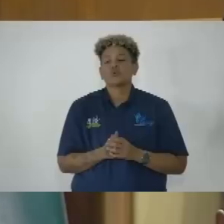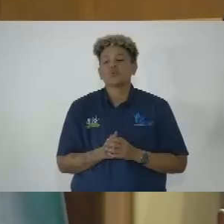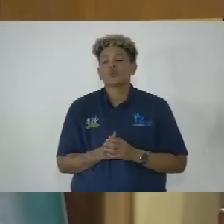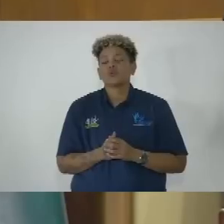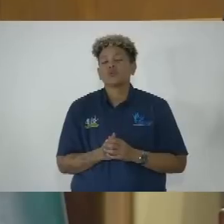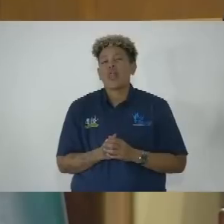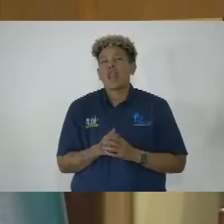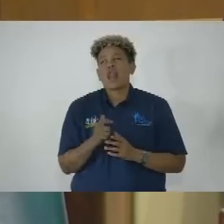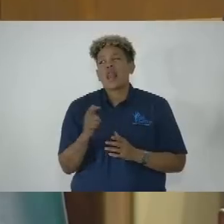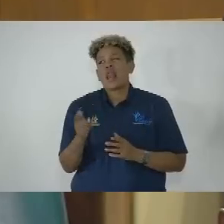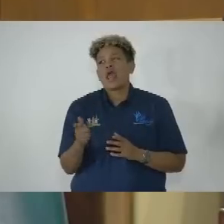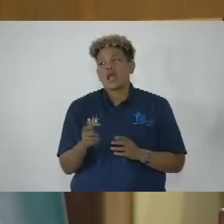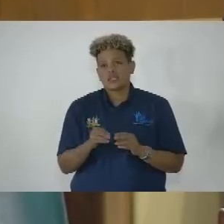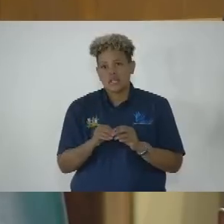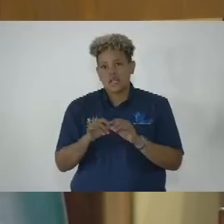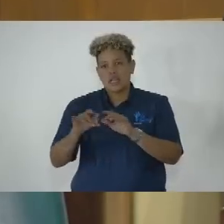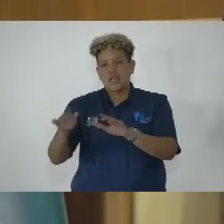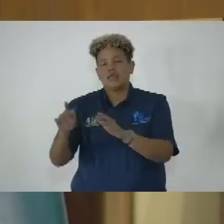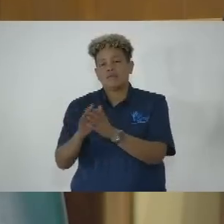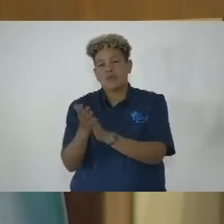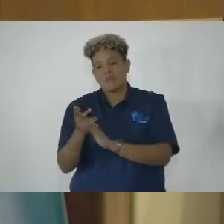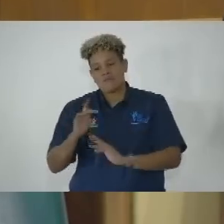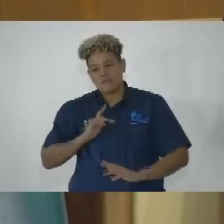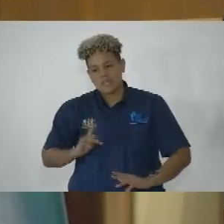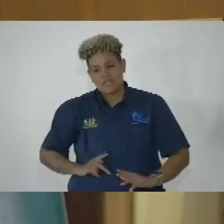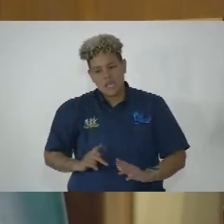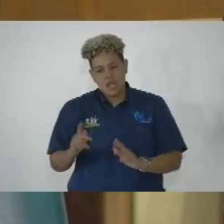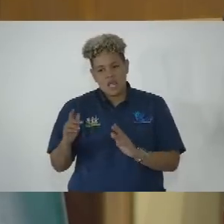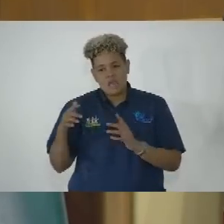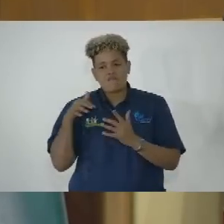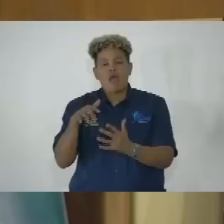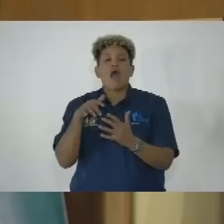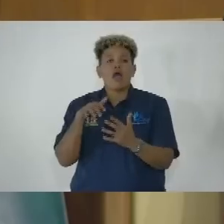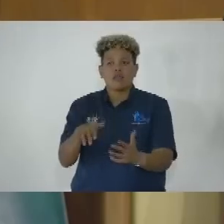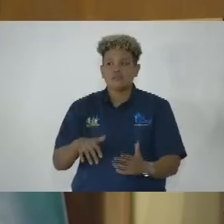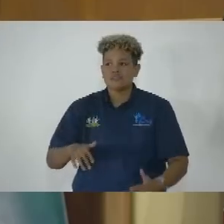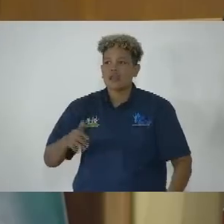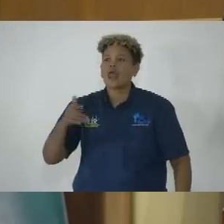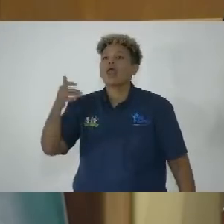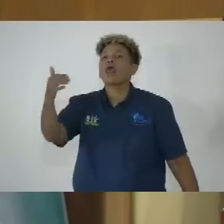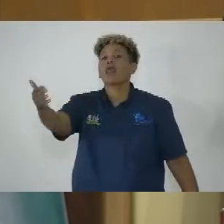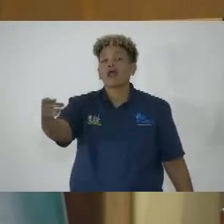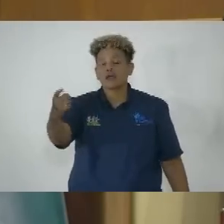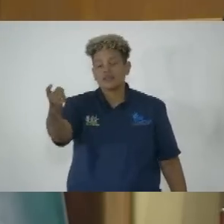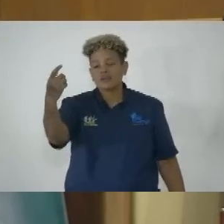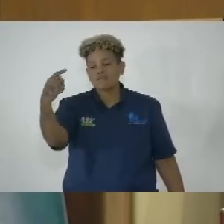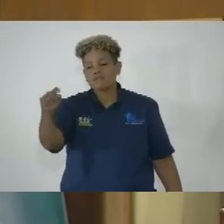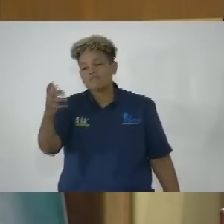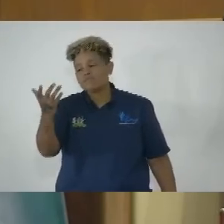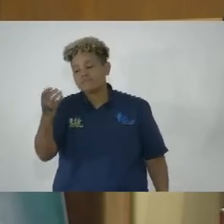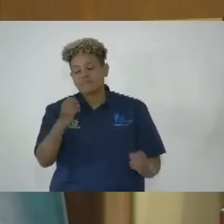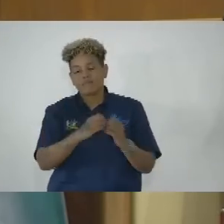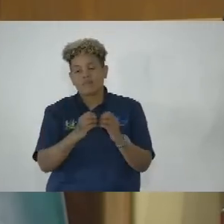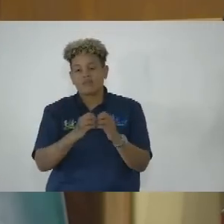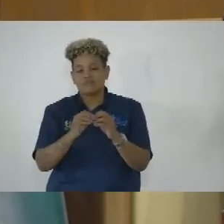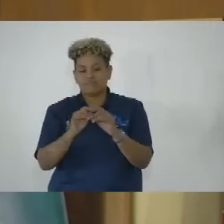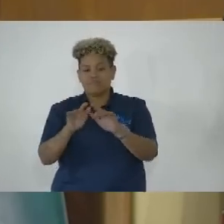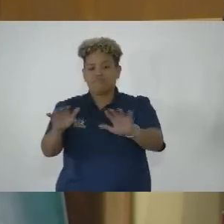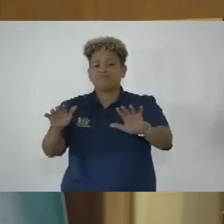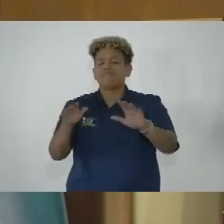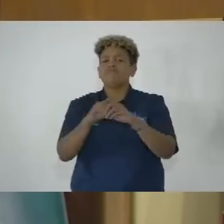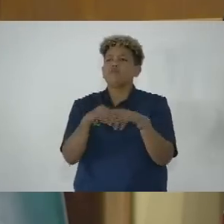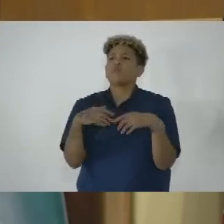then it gravitates into physical violence, and then it morphs into